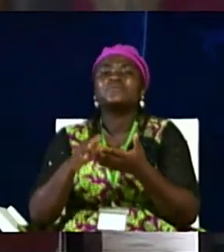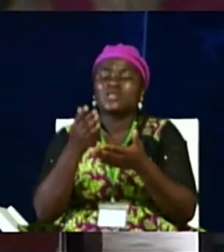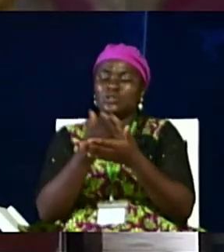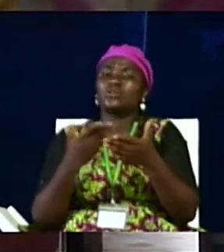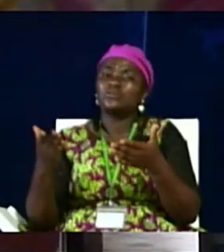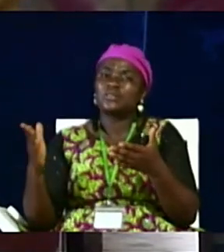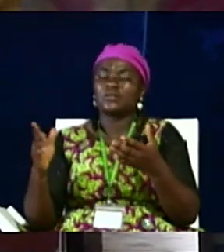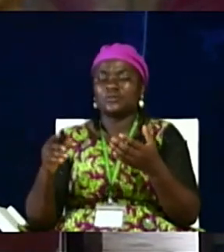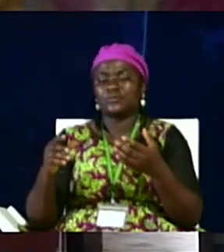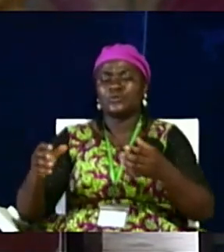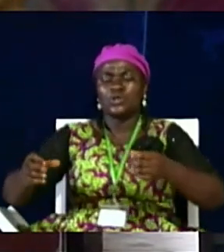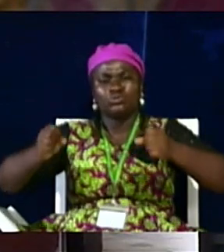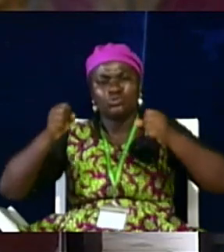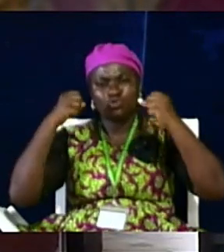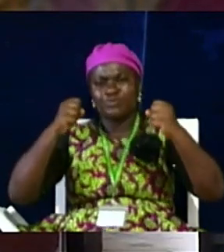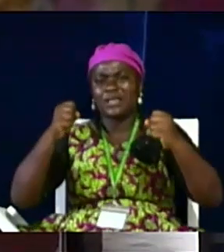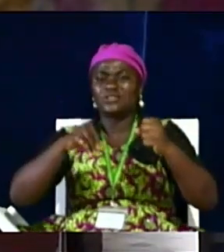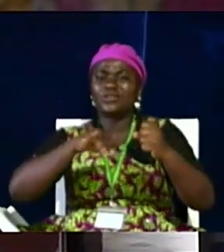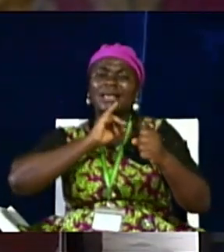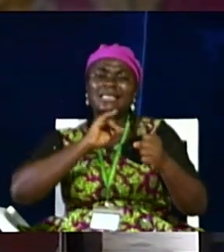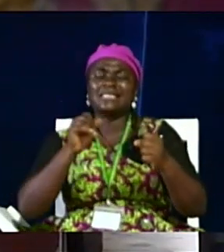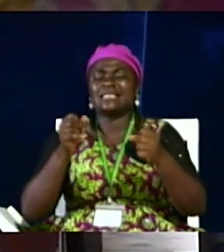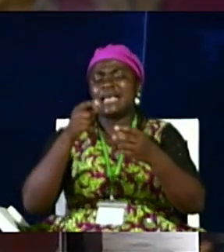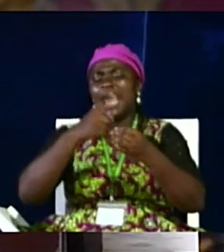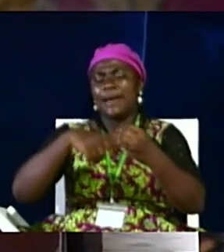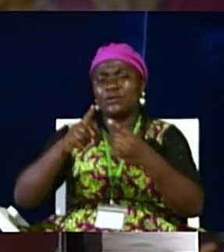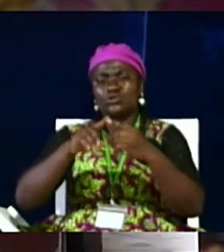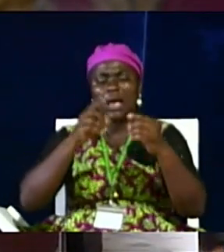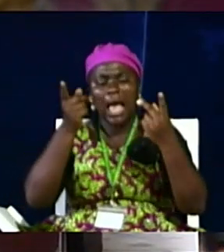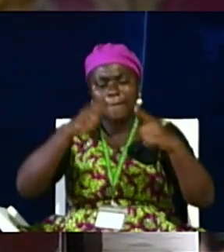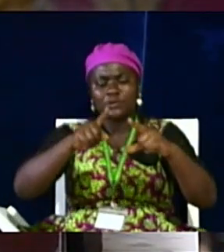supernatural is about to happen to someone here tonight.